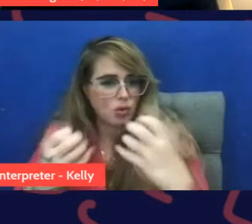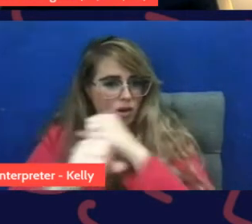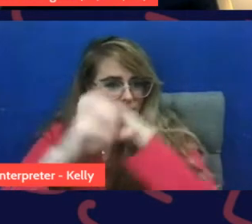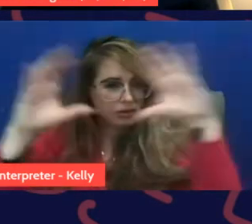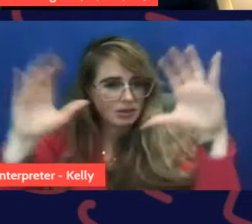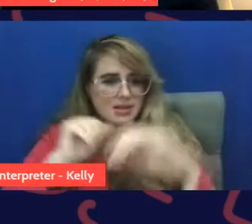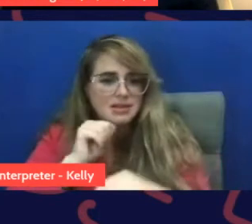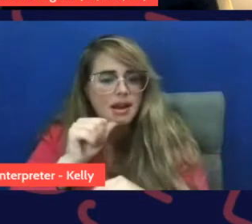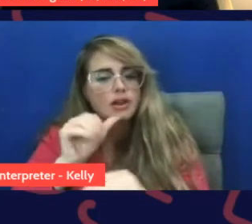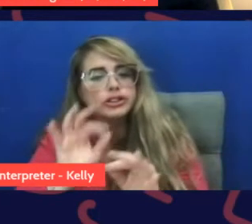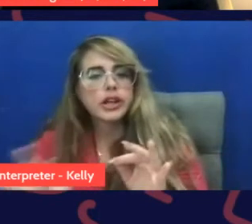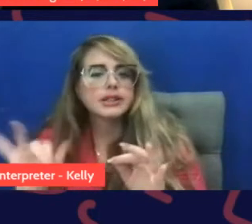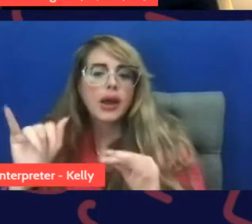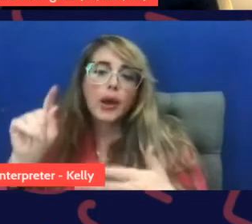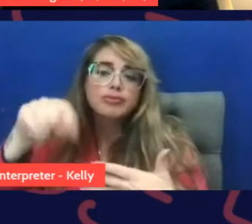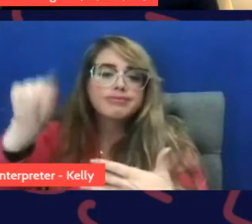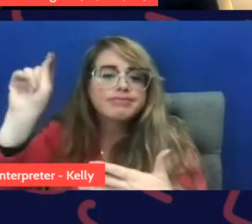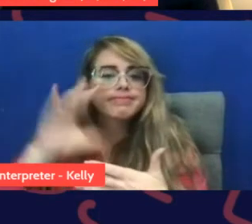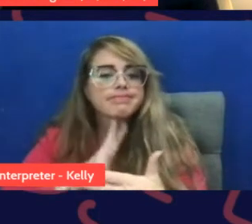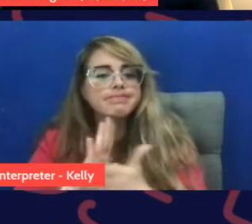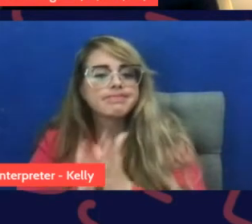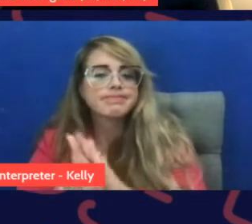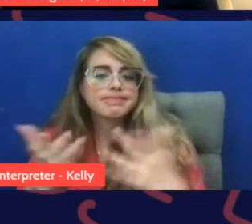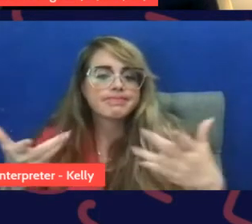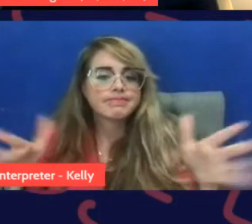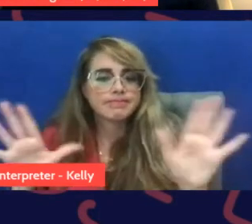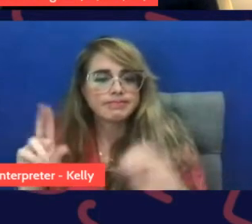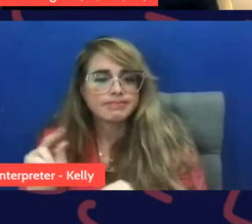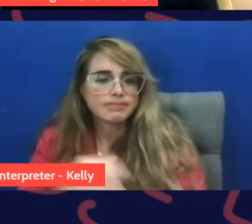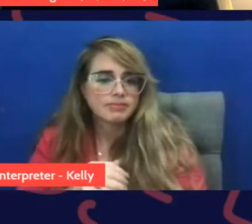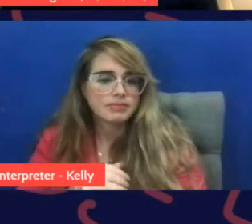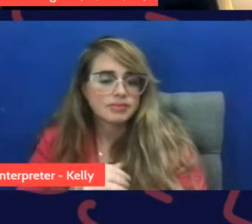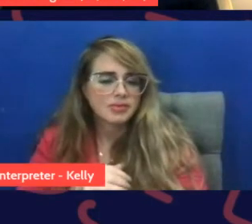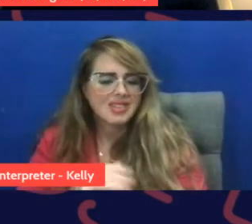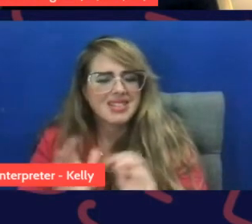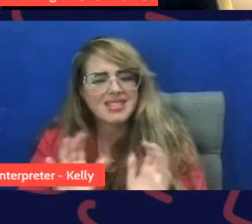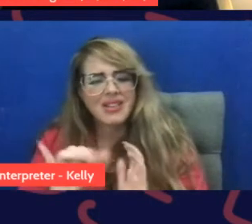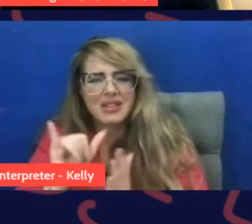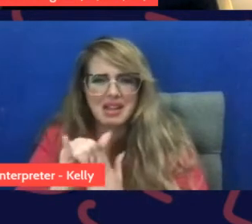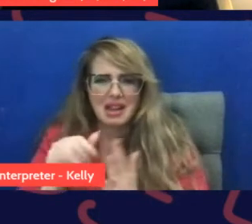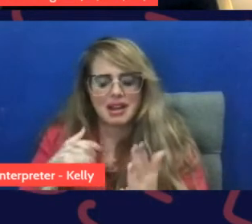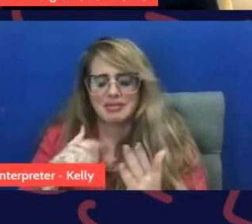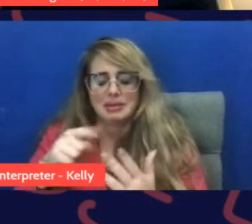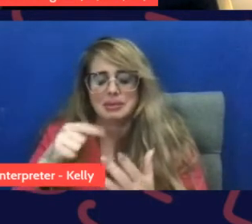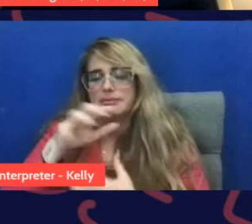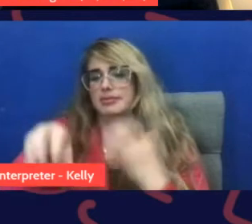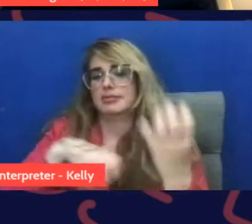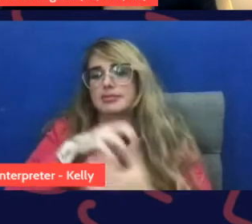not just as like a check mark, as people program seasons. I don't know, that's kind of jumbled, but it's a thing I'm thinking